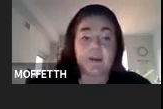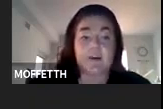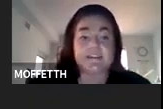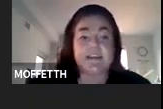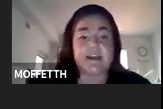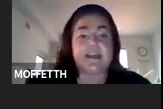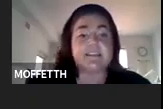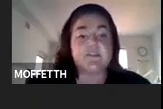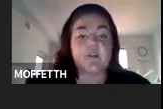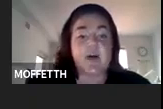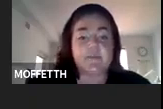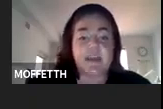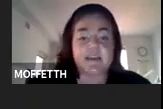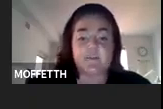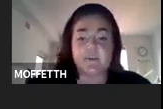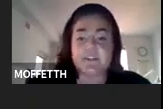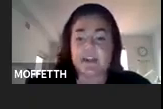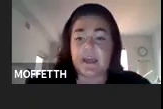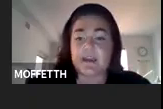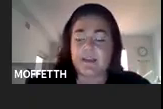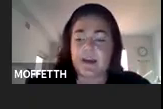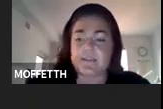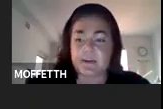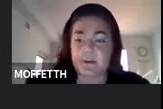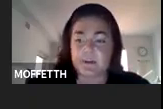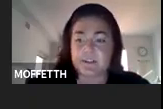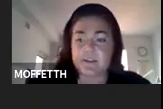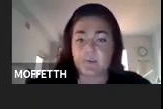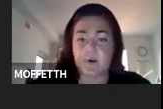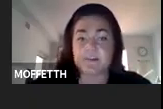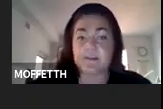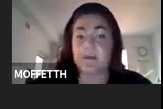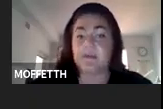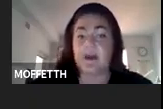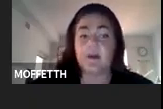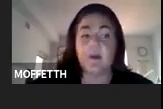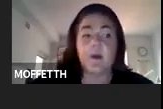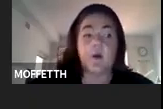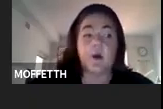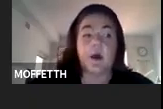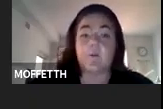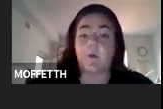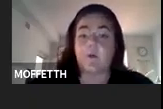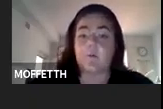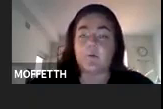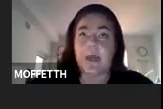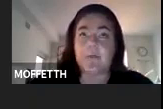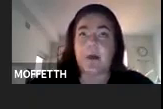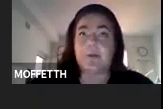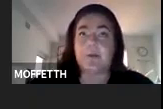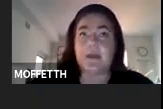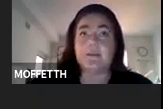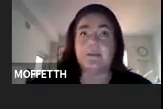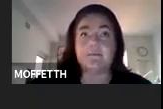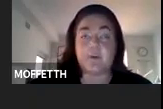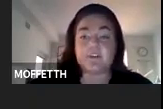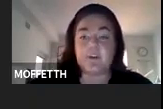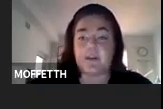and working on designing a central help desk for dedicated live technology support, something that came up